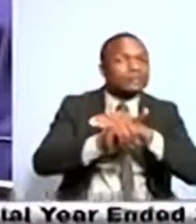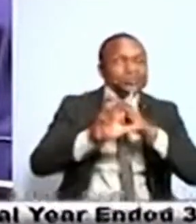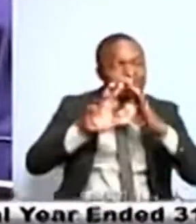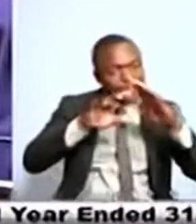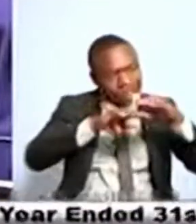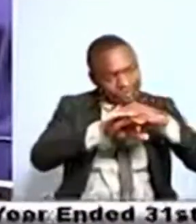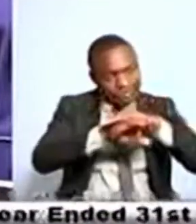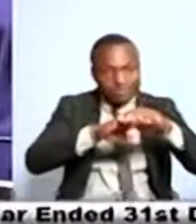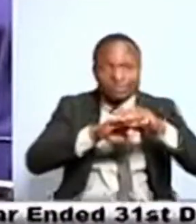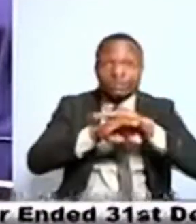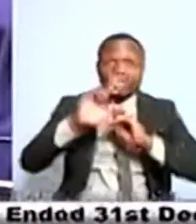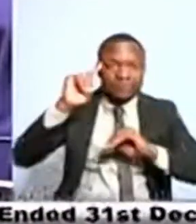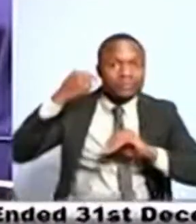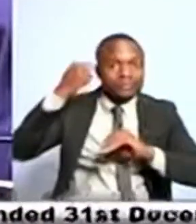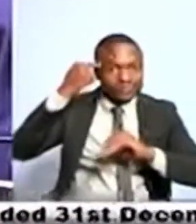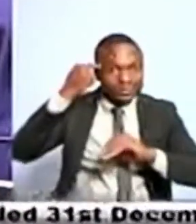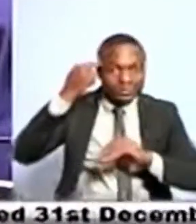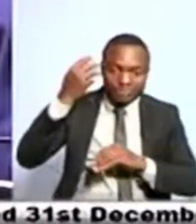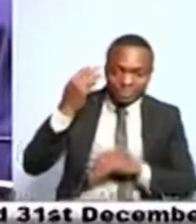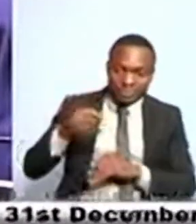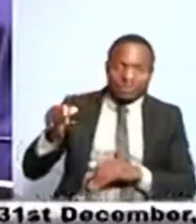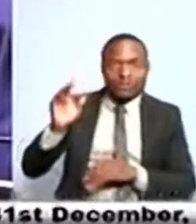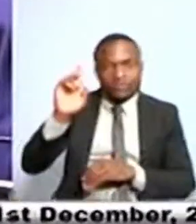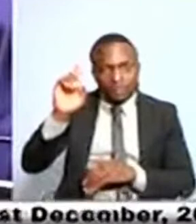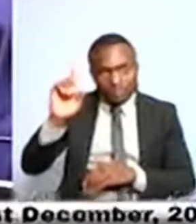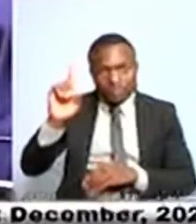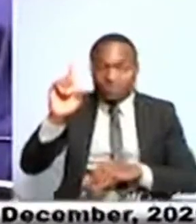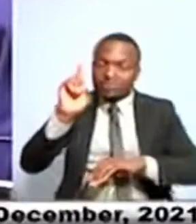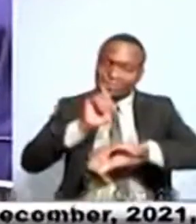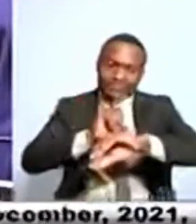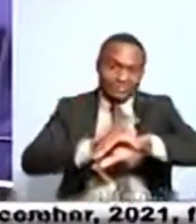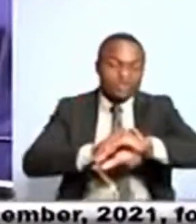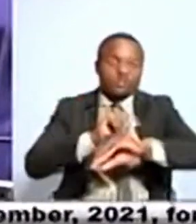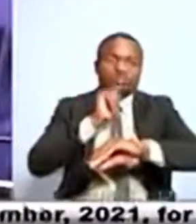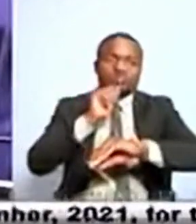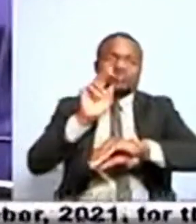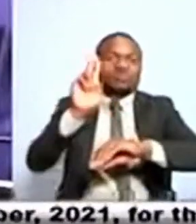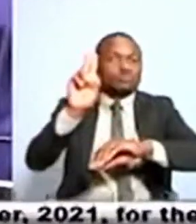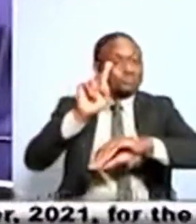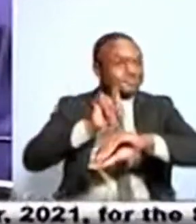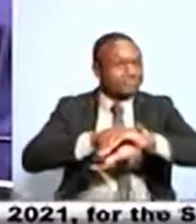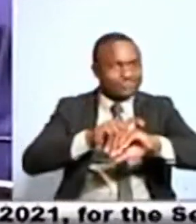access a government facility once and not twice.